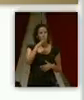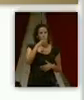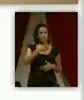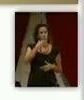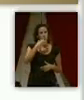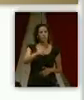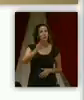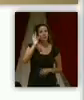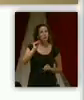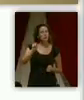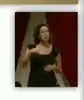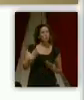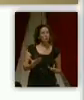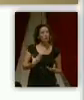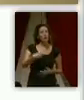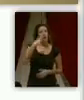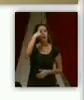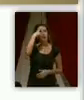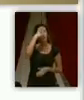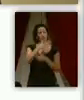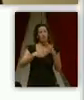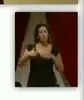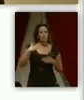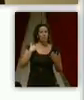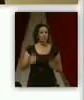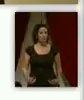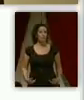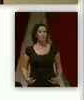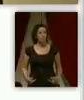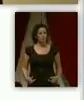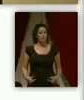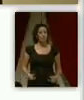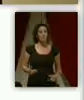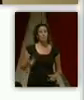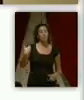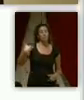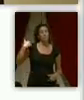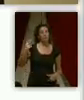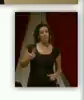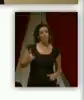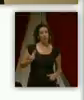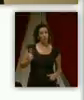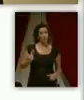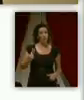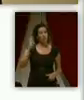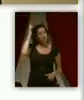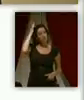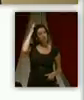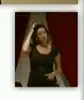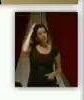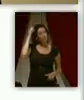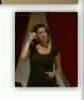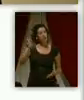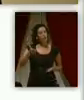I'd like to applaud Apple's decision because they are thinking about physically impaired